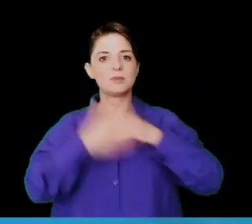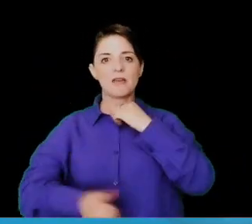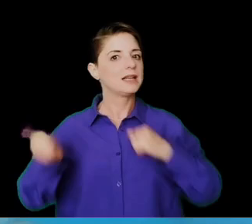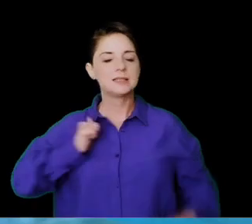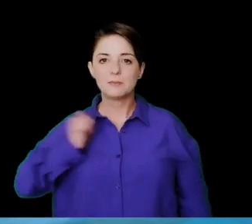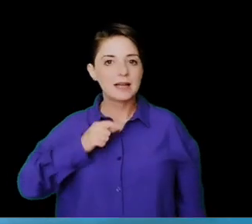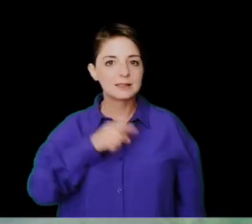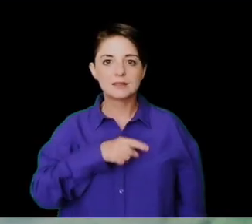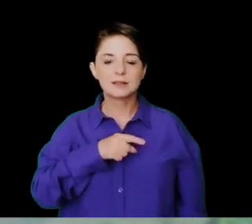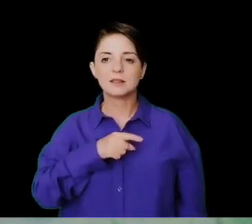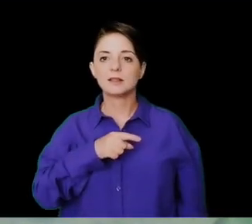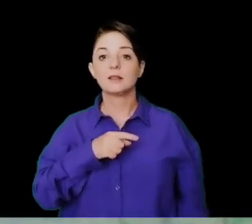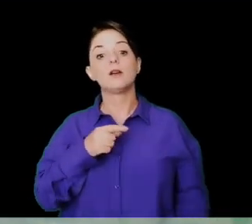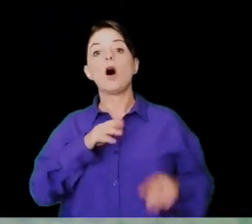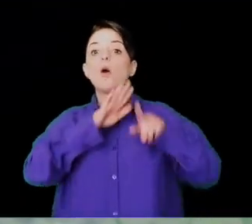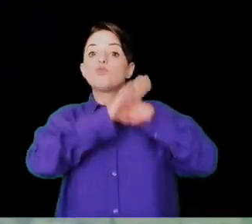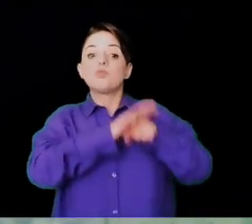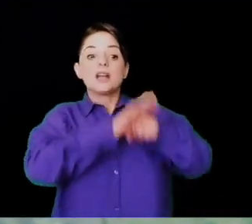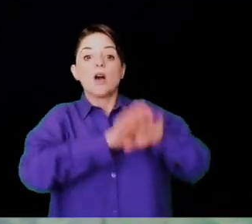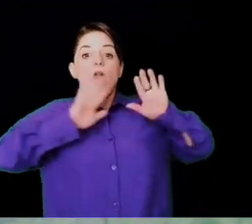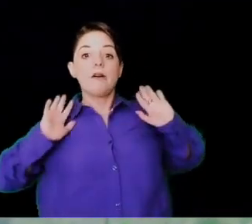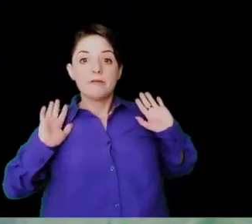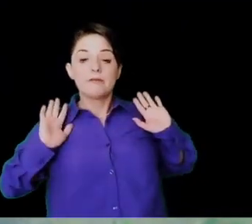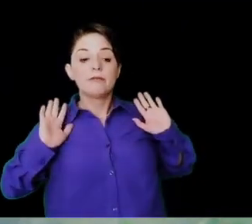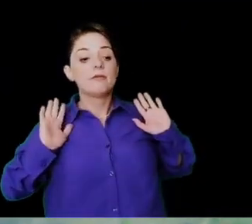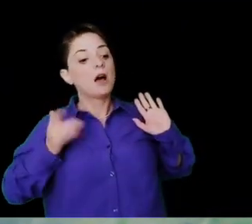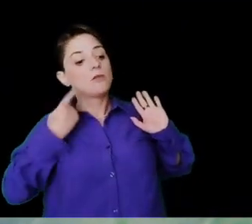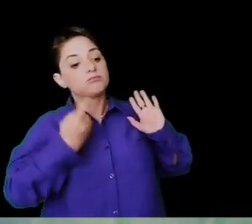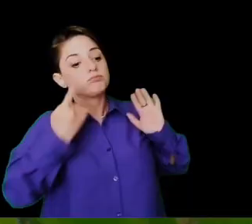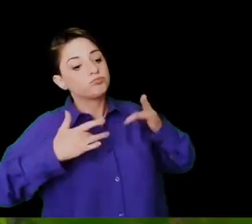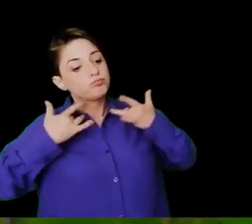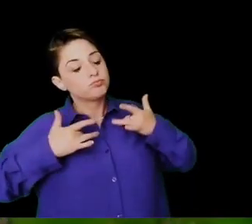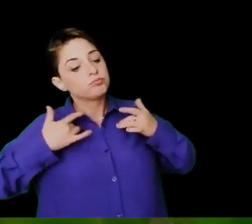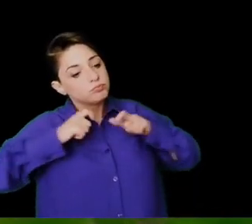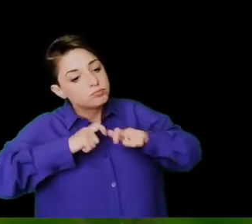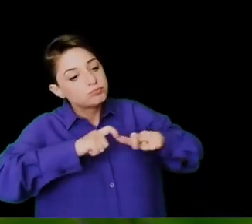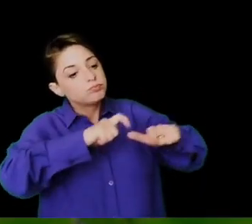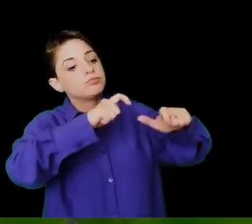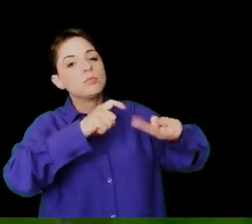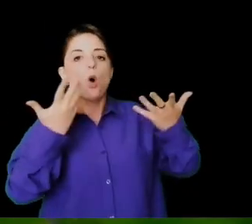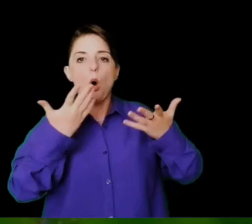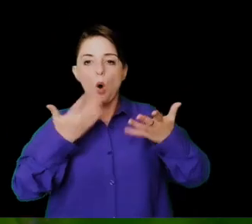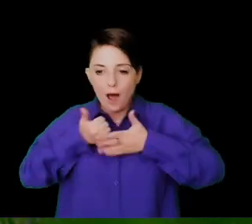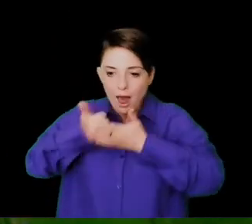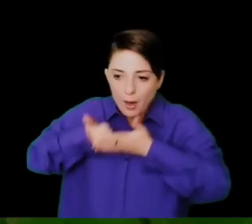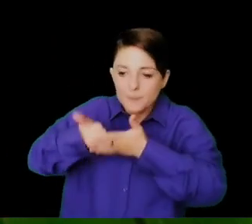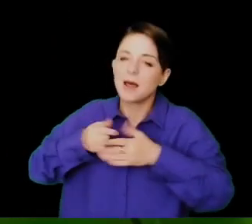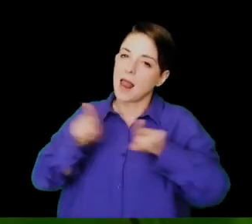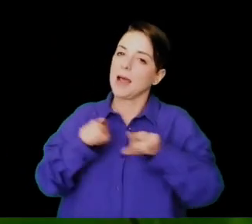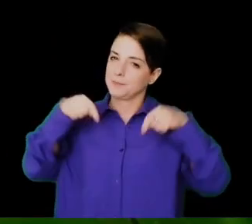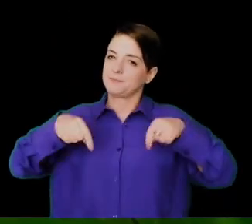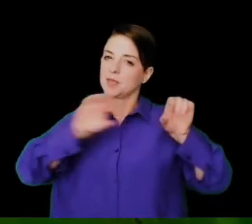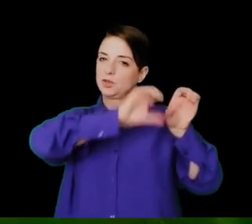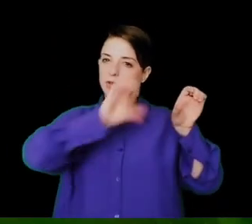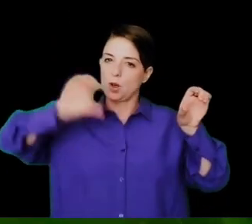dared imagine. Whether it's taking the pressure off and letting marine life recover on its own, or giving nature a